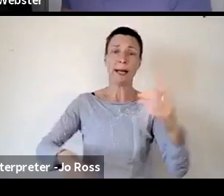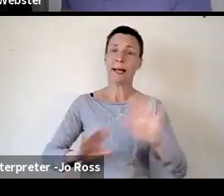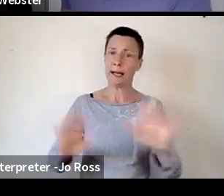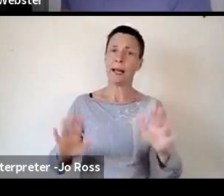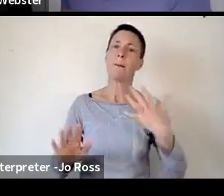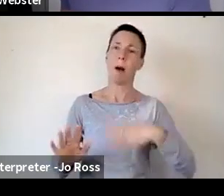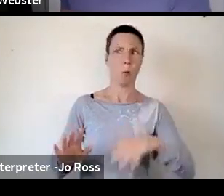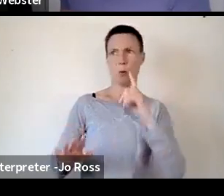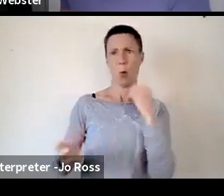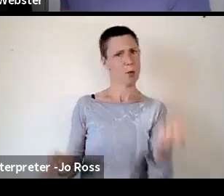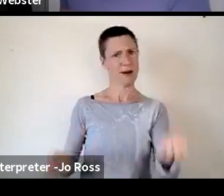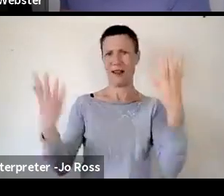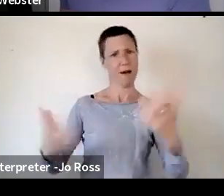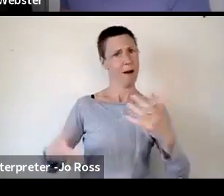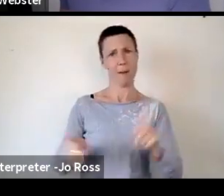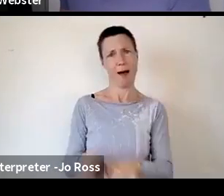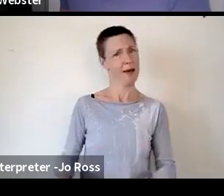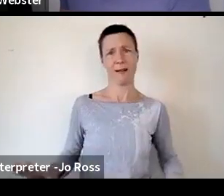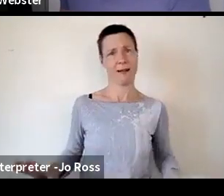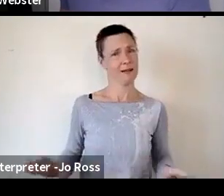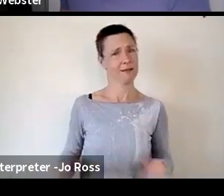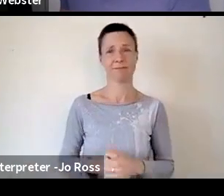we're not going to give up anytime soon either.